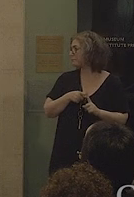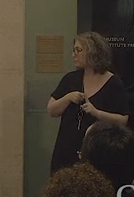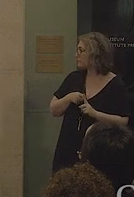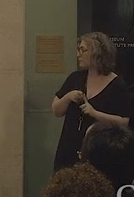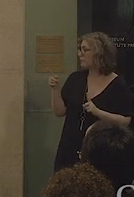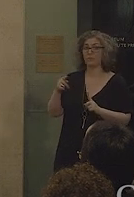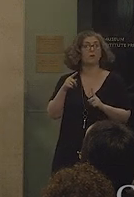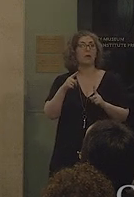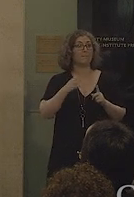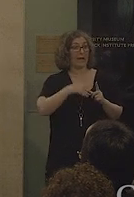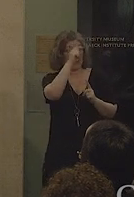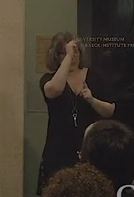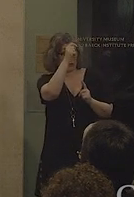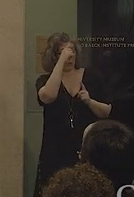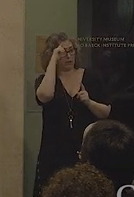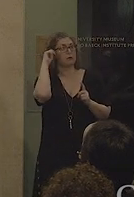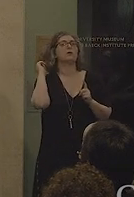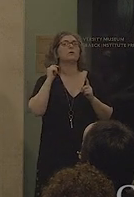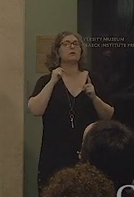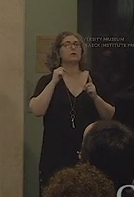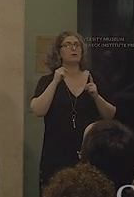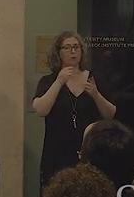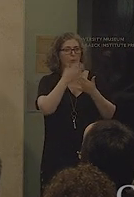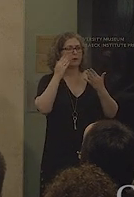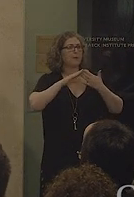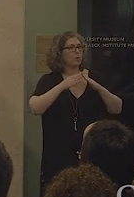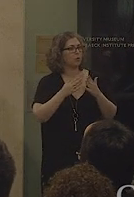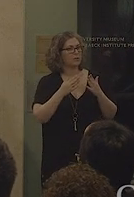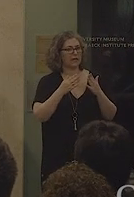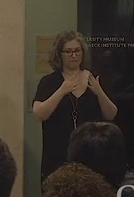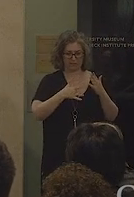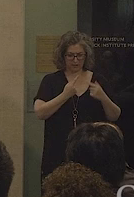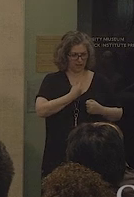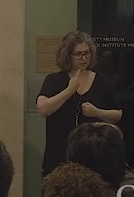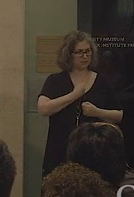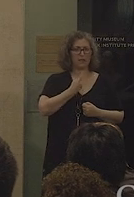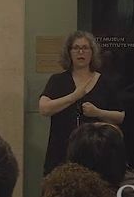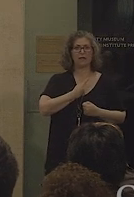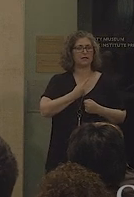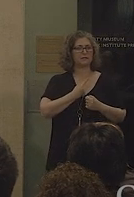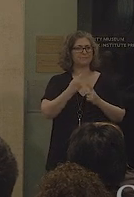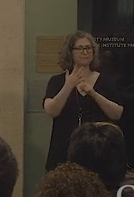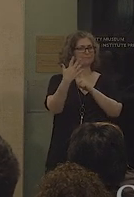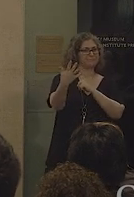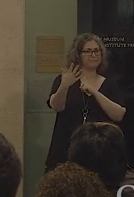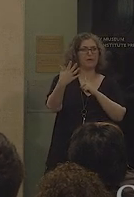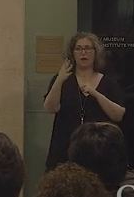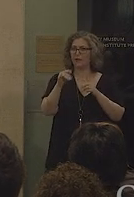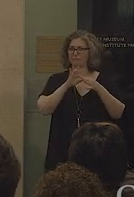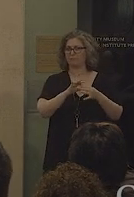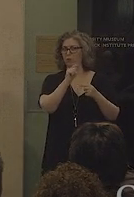this. My theory is that it's the lack of community. It's social isolation, which kind of taps into what everybody was saying, and